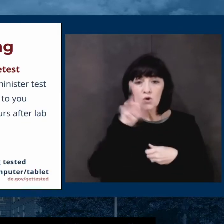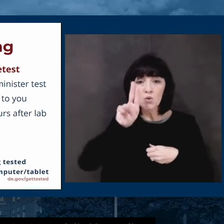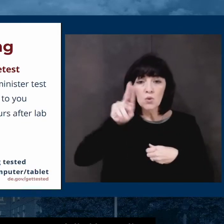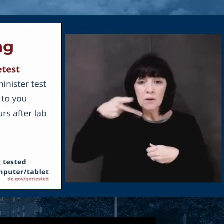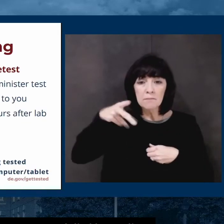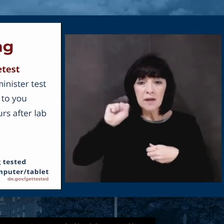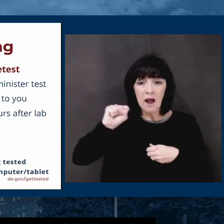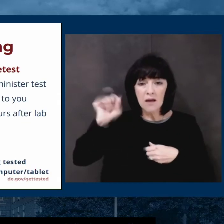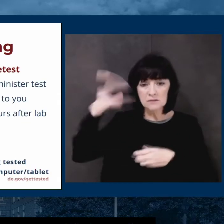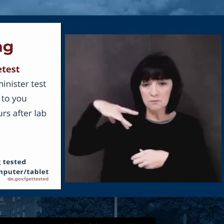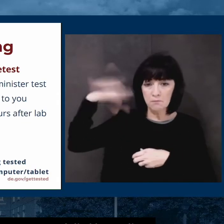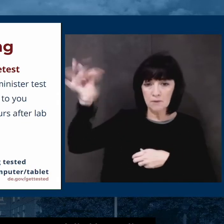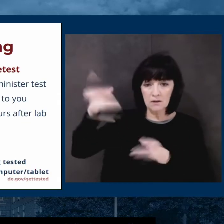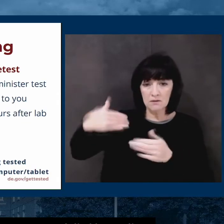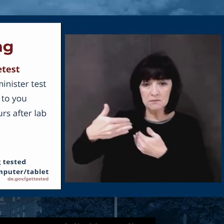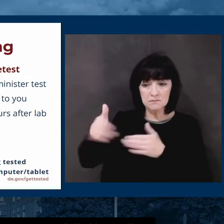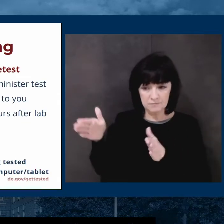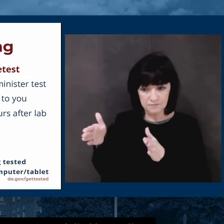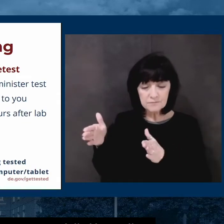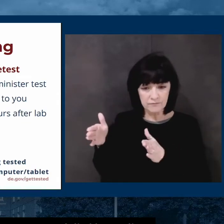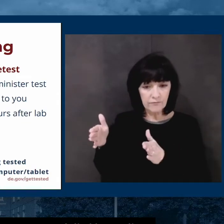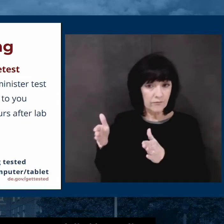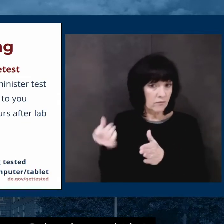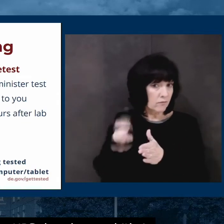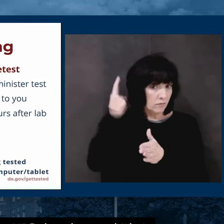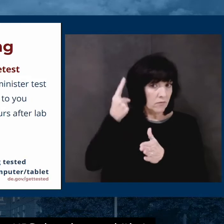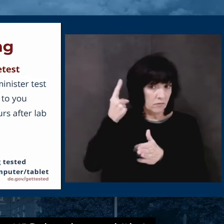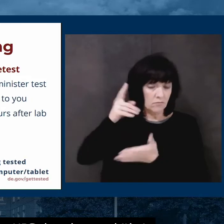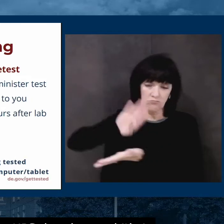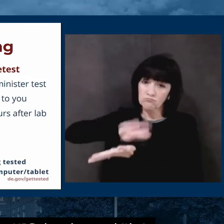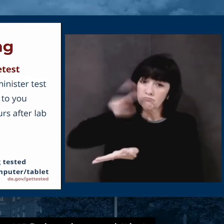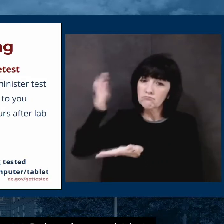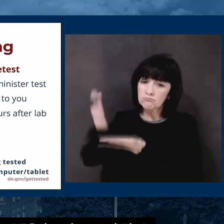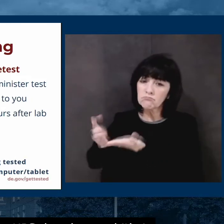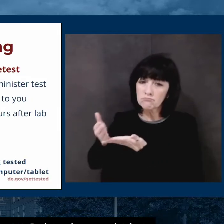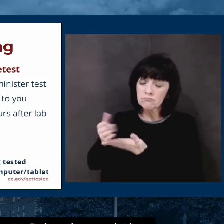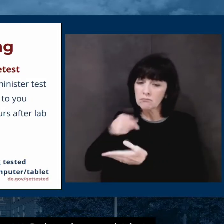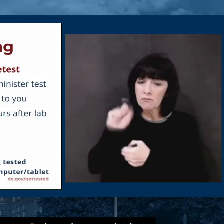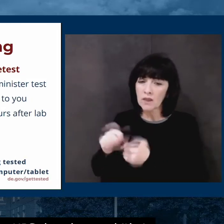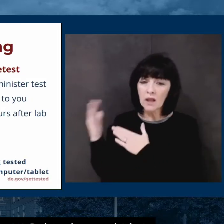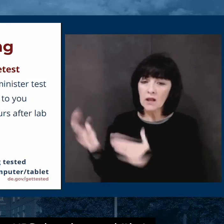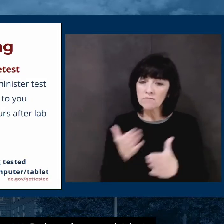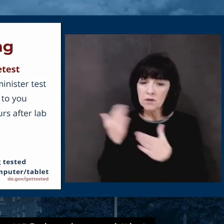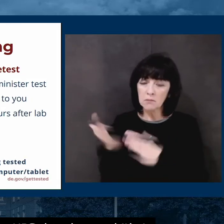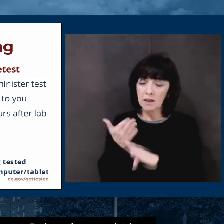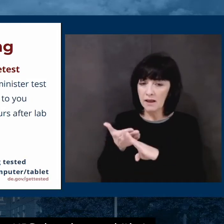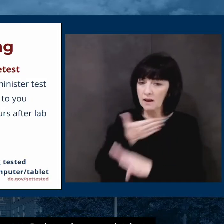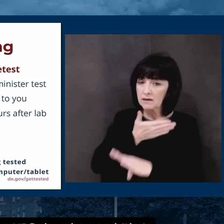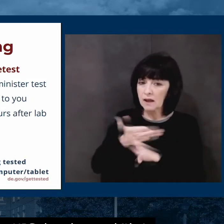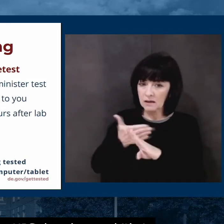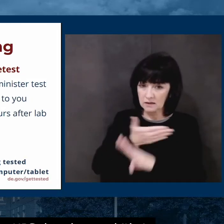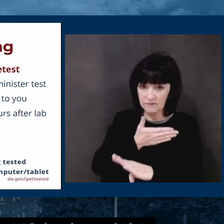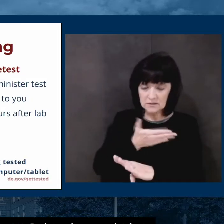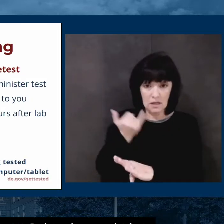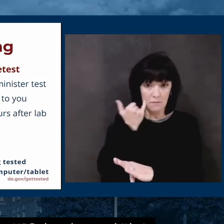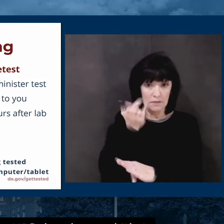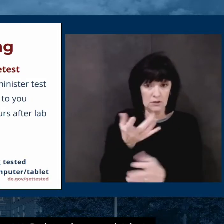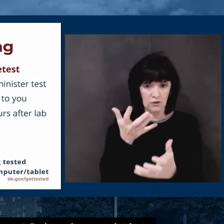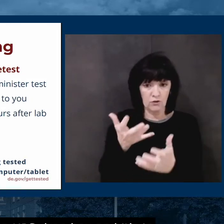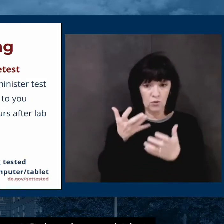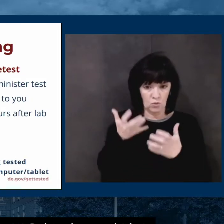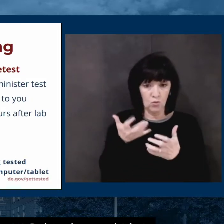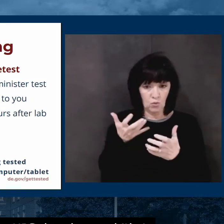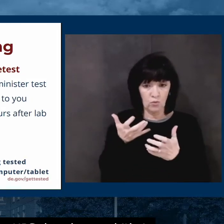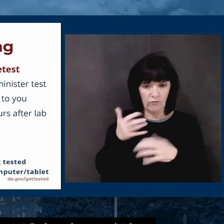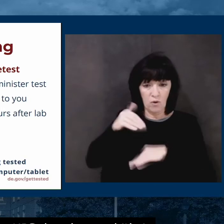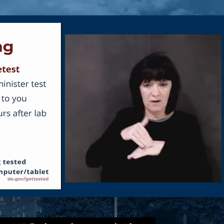high volume of requests for these tests, so we do ask that you plan ahead, and if you plan to obtain a Vault at-home testing kit, to